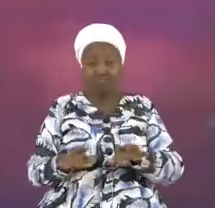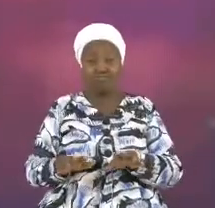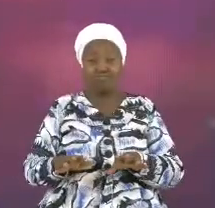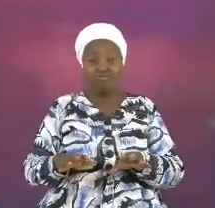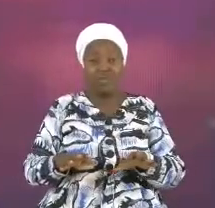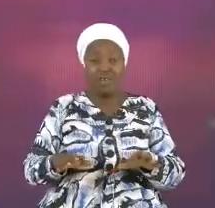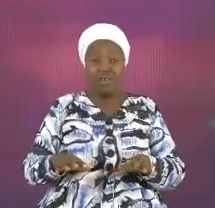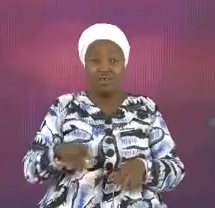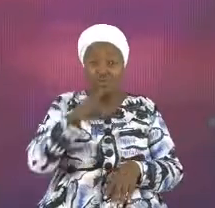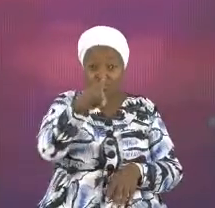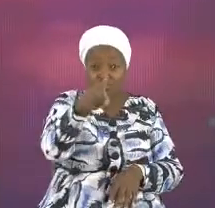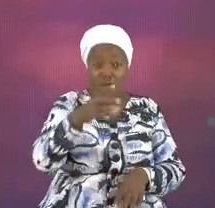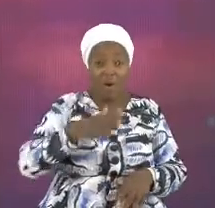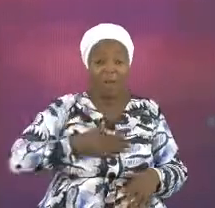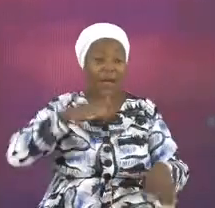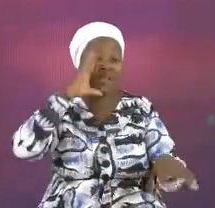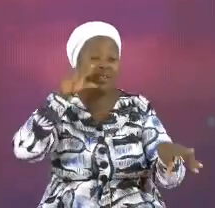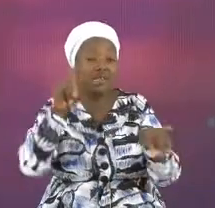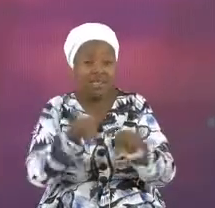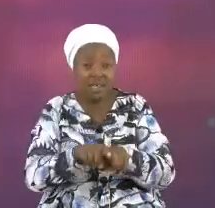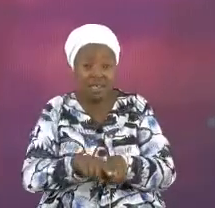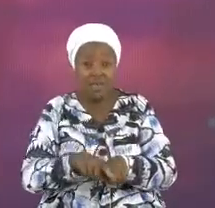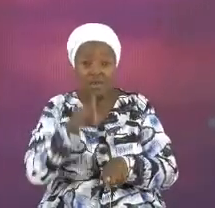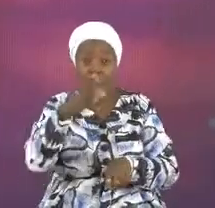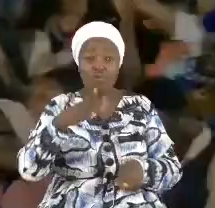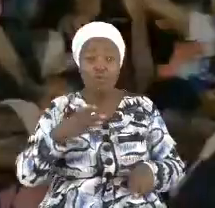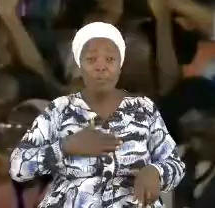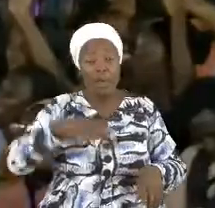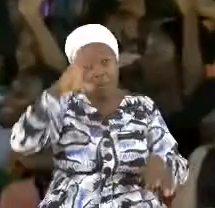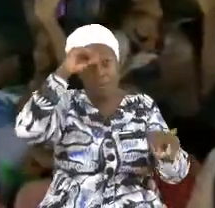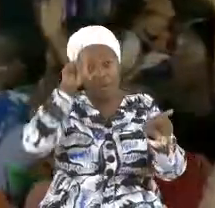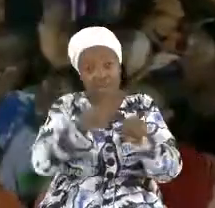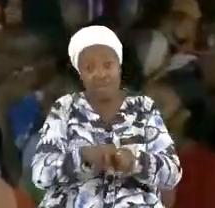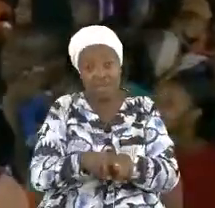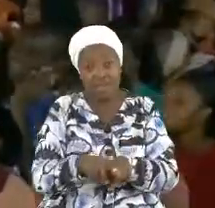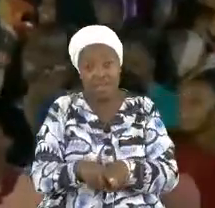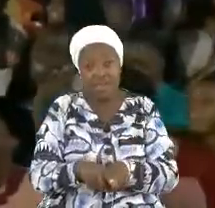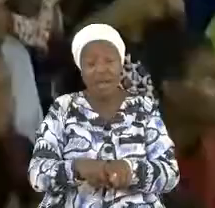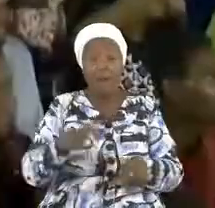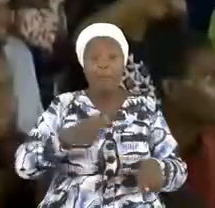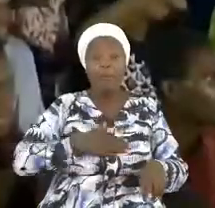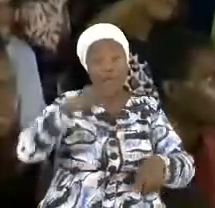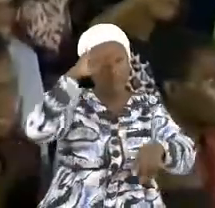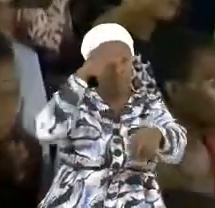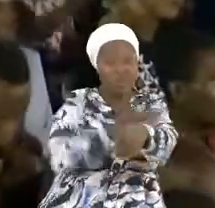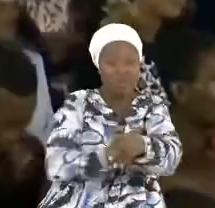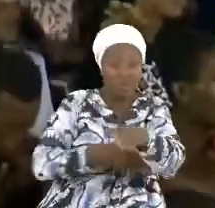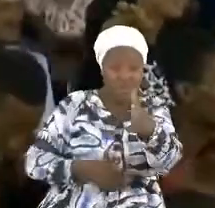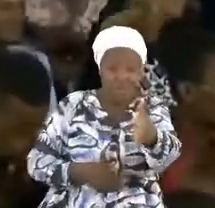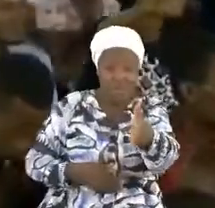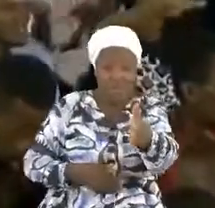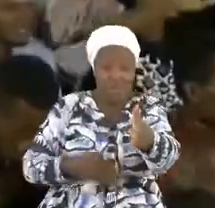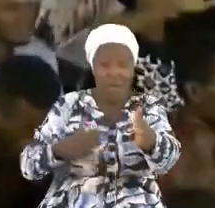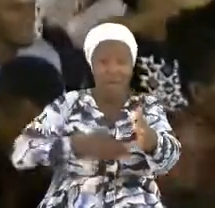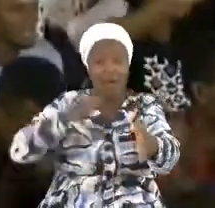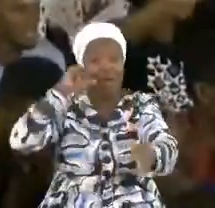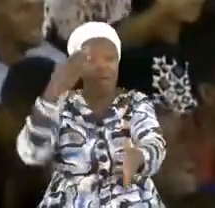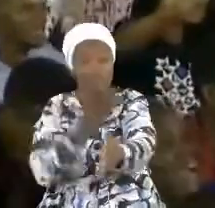there, my brother there, my son there, my daughter